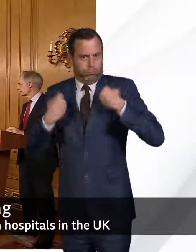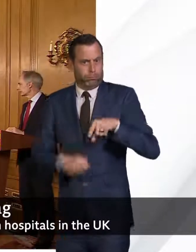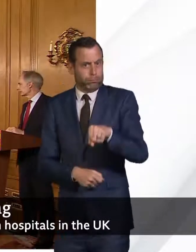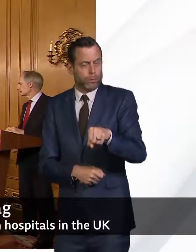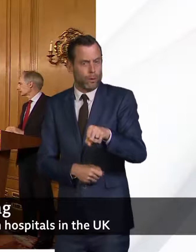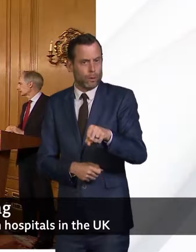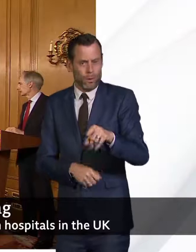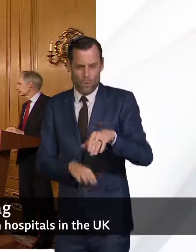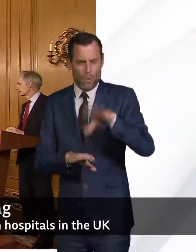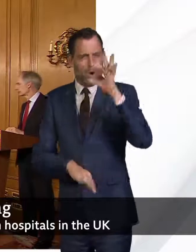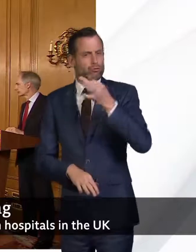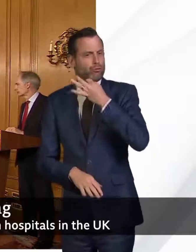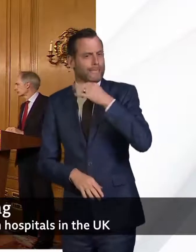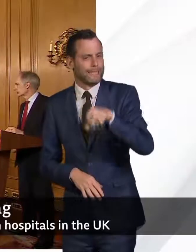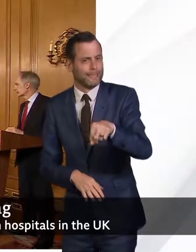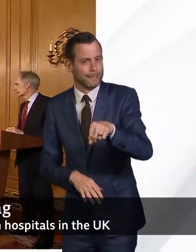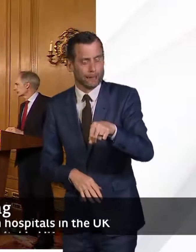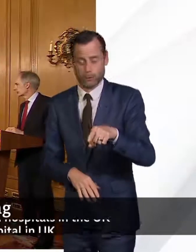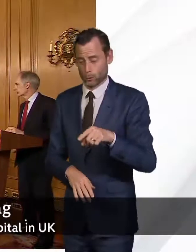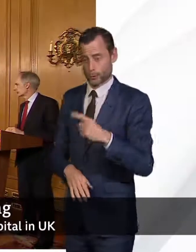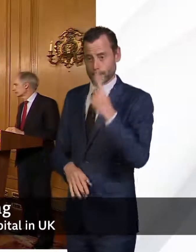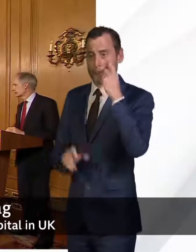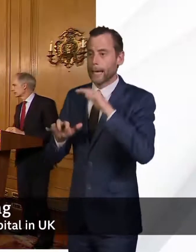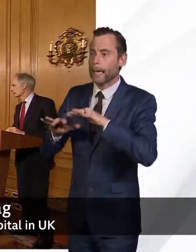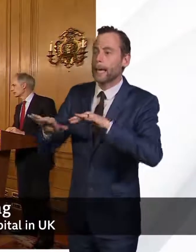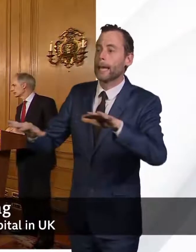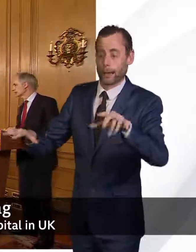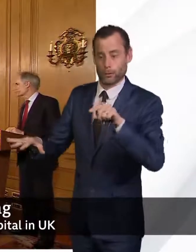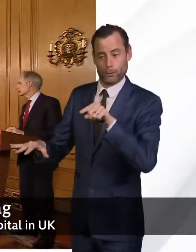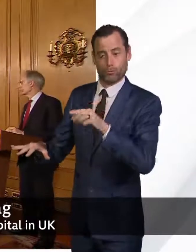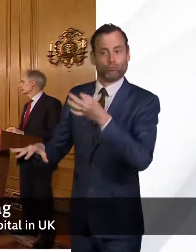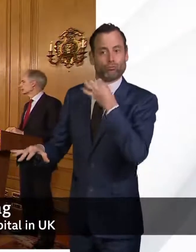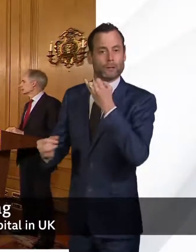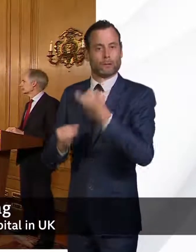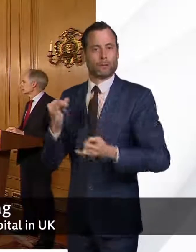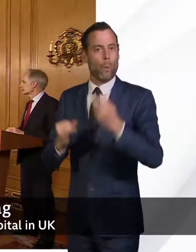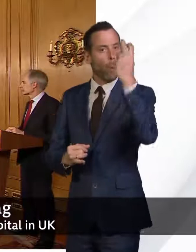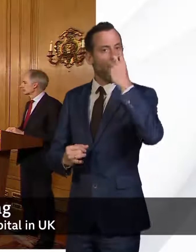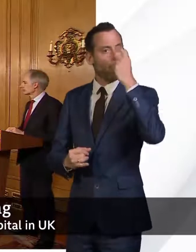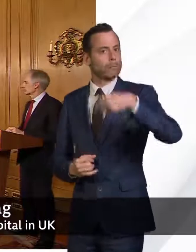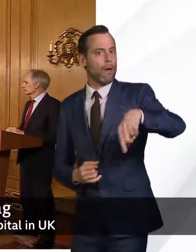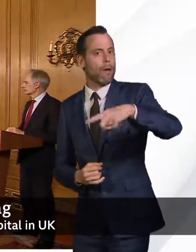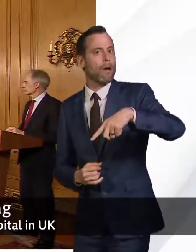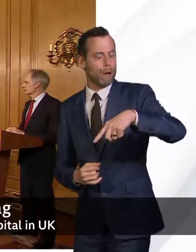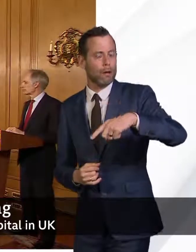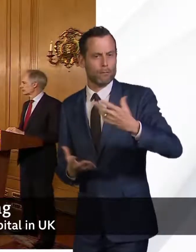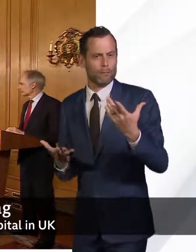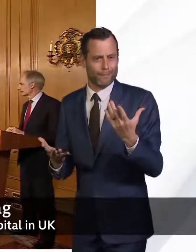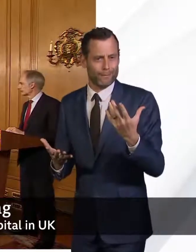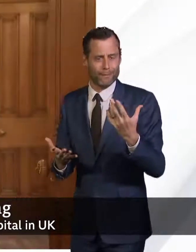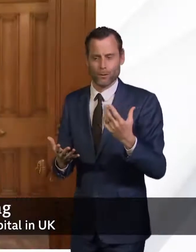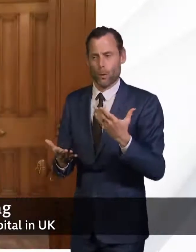as well because of the nature of the disease and how it impacts on, especially on older people, much more than the